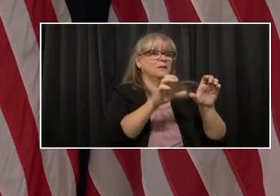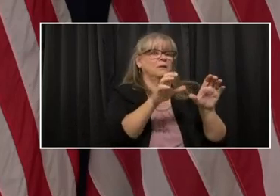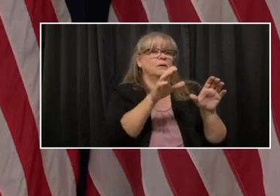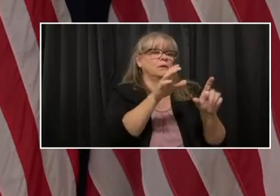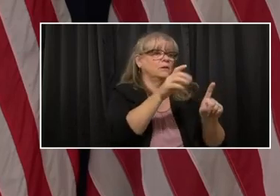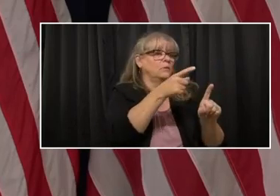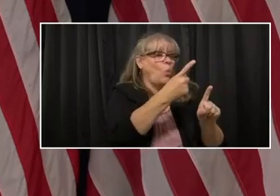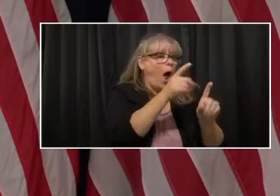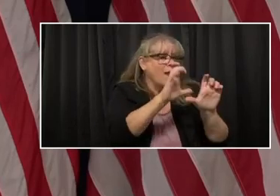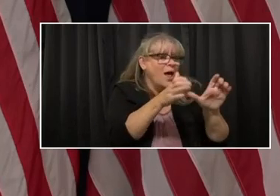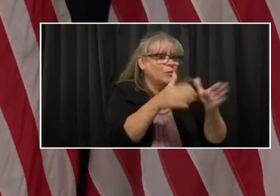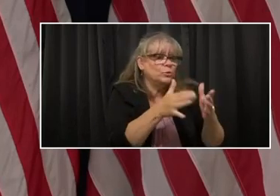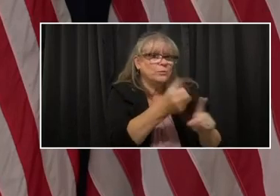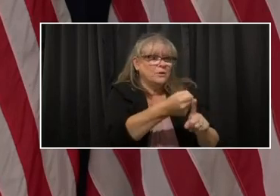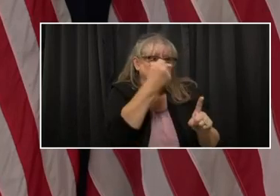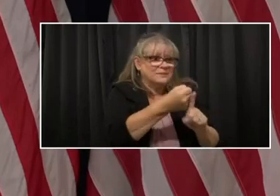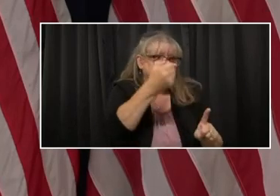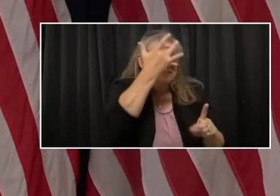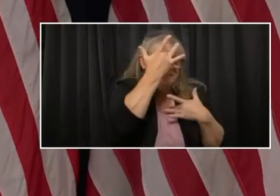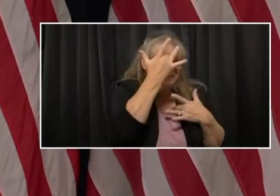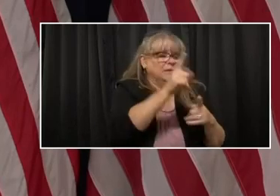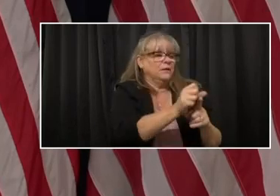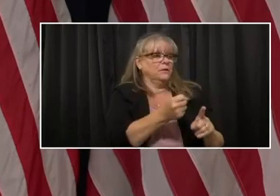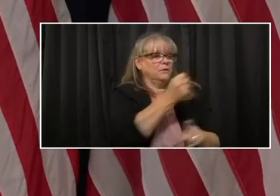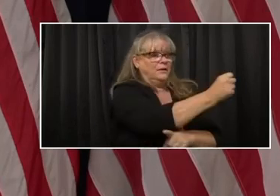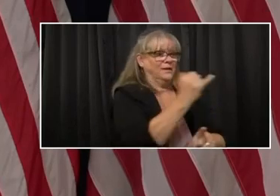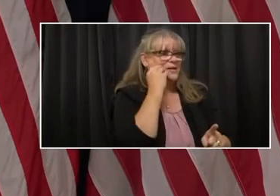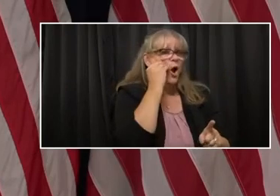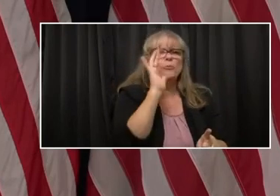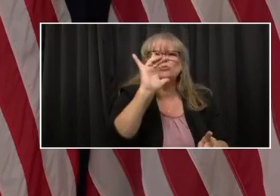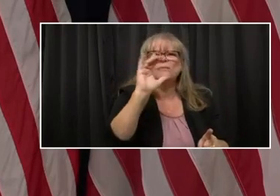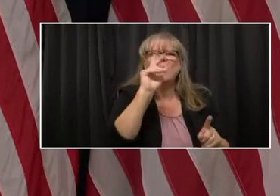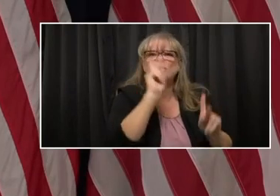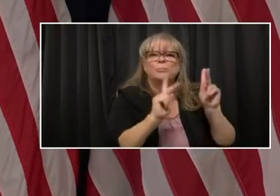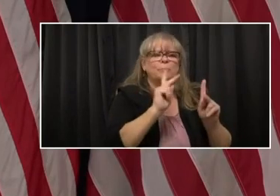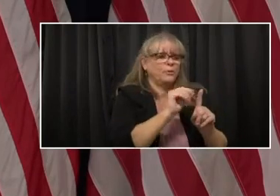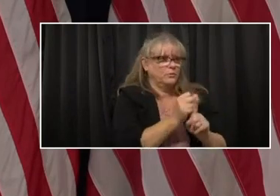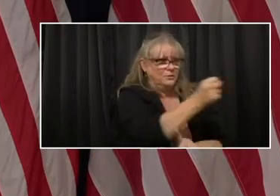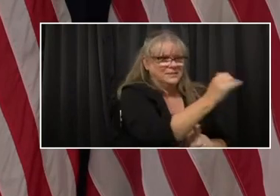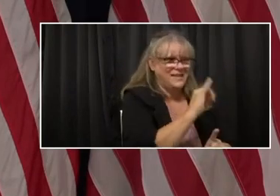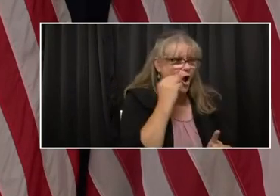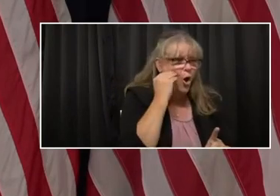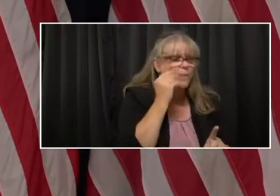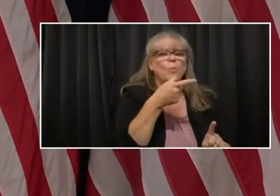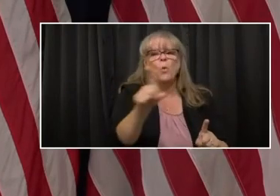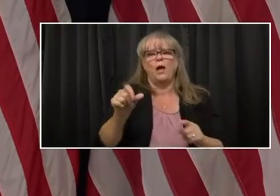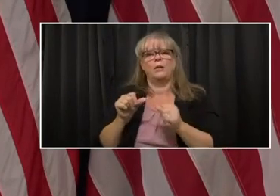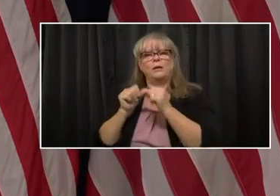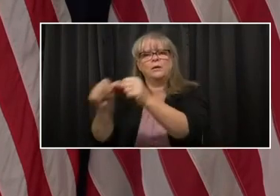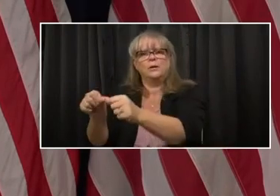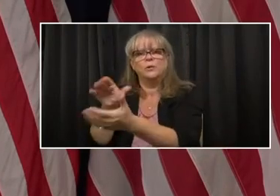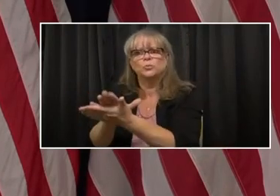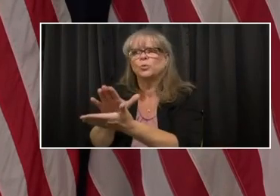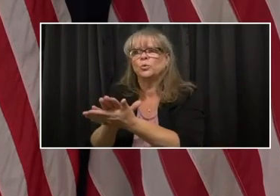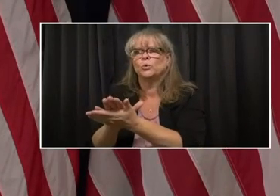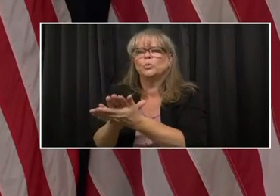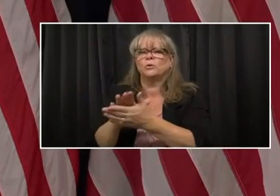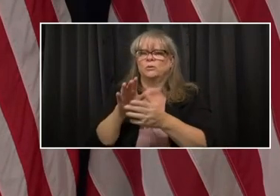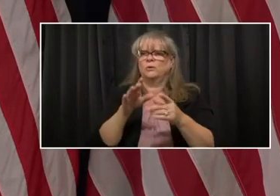be safe, we want to act on them early, right? And if there are kids across different cohorts in a school that contract